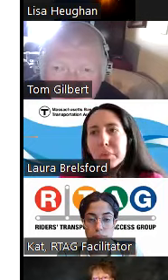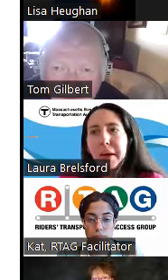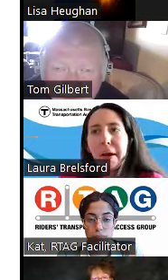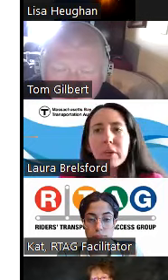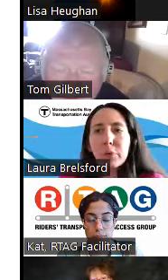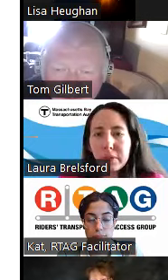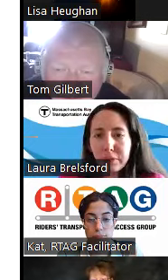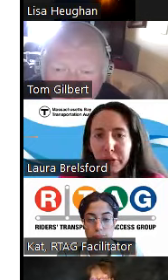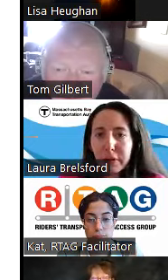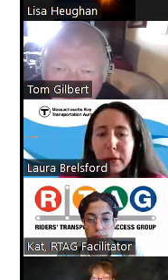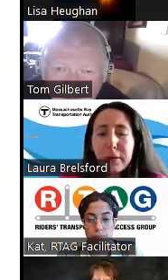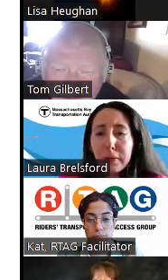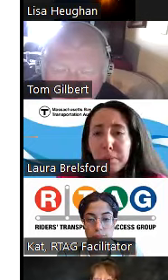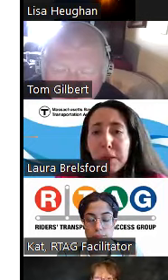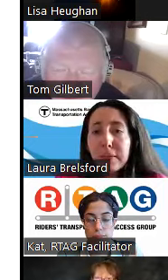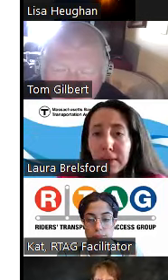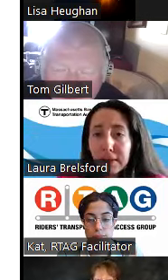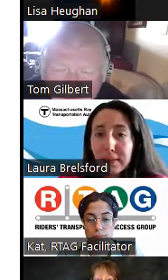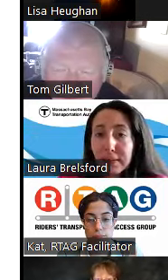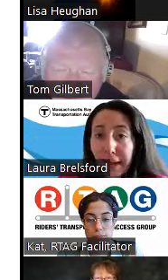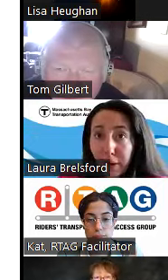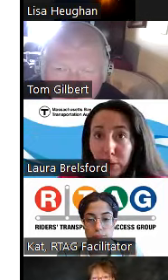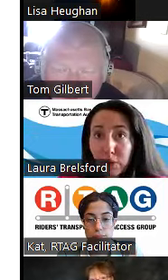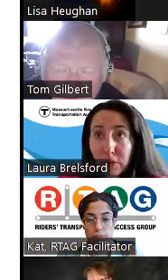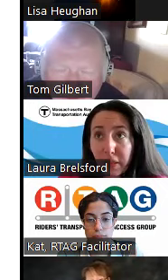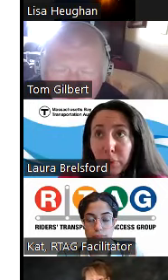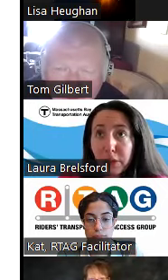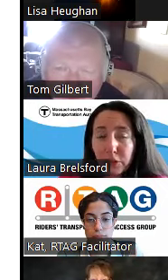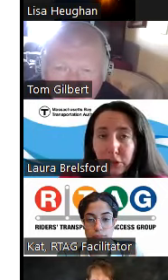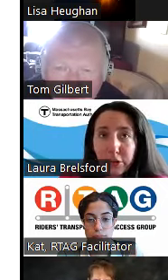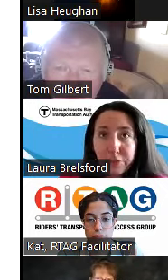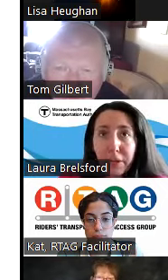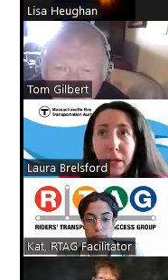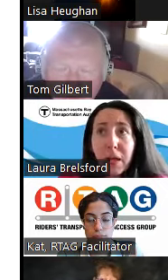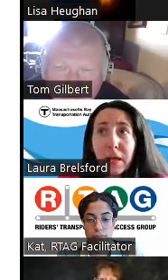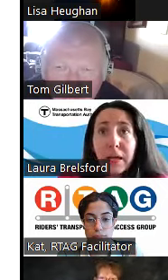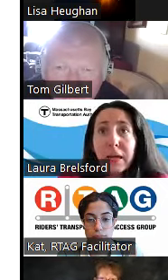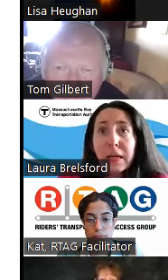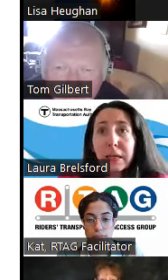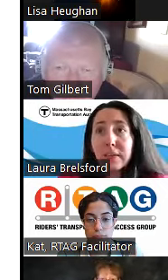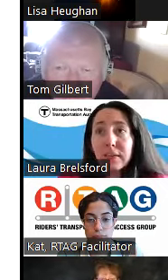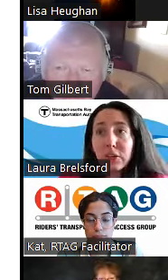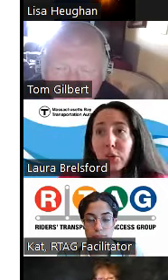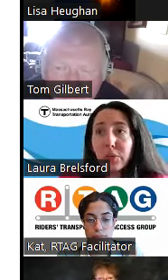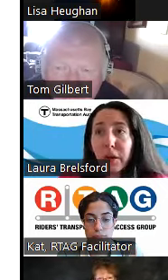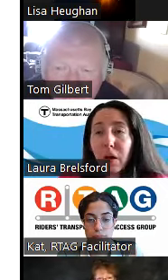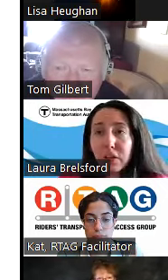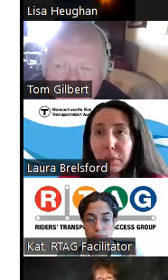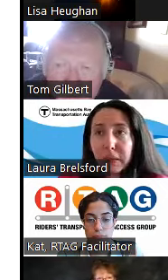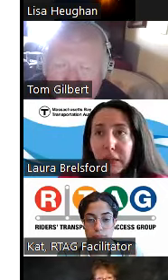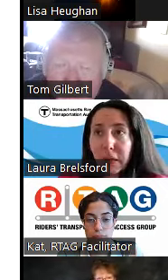that we're going to be having with different cities and towns that we serve, is,